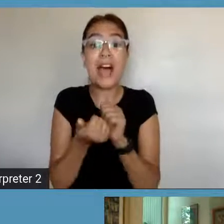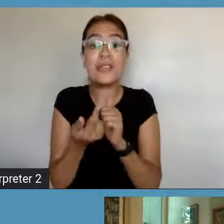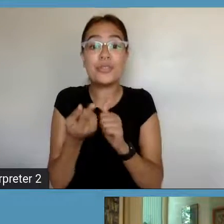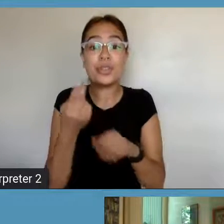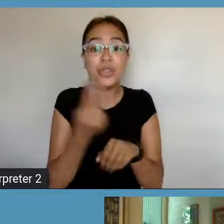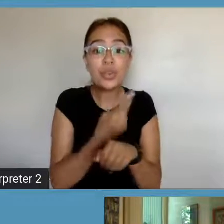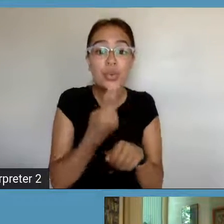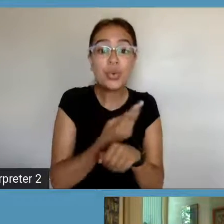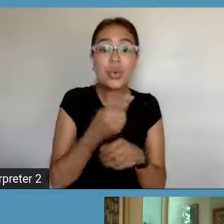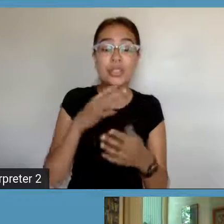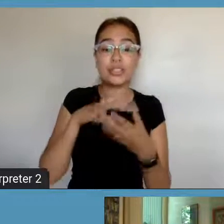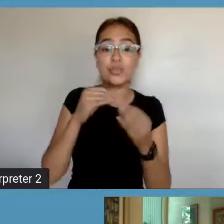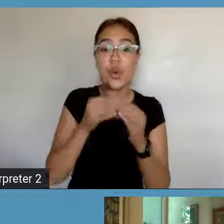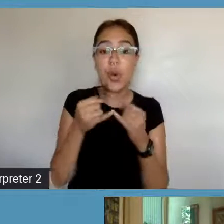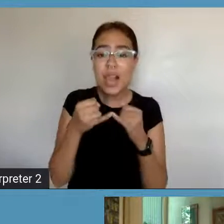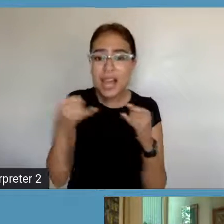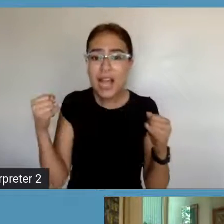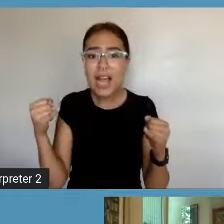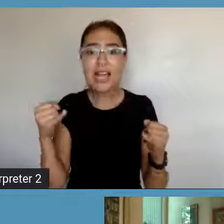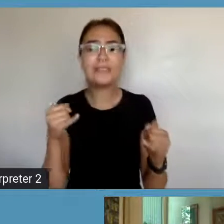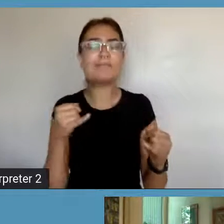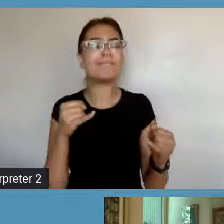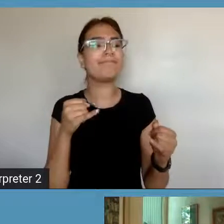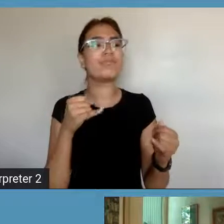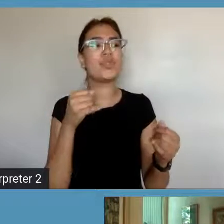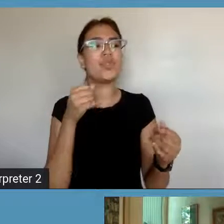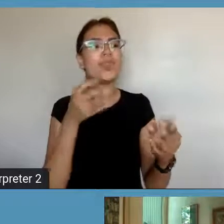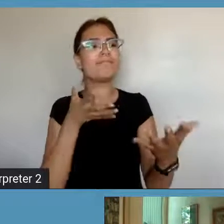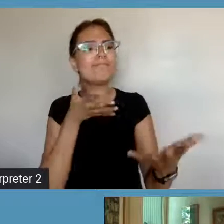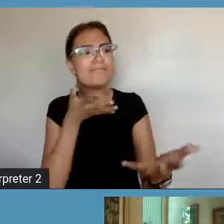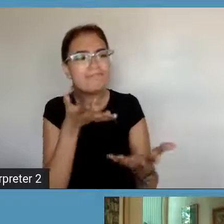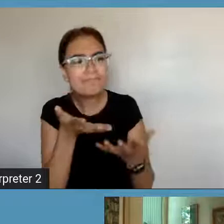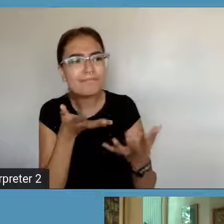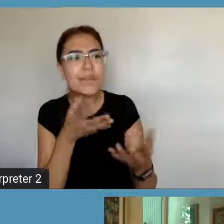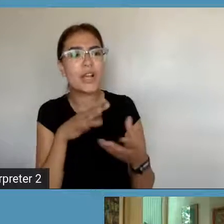storyline to tell the story of, you know, someone who